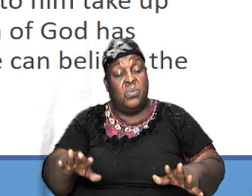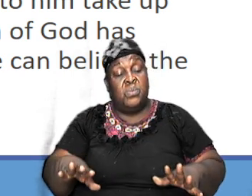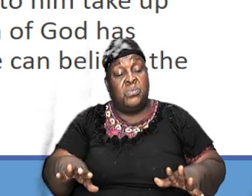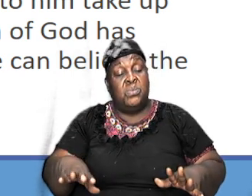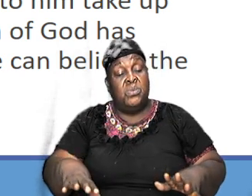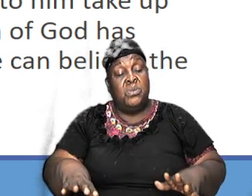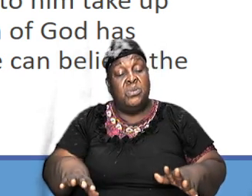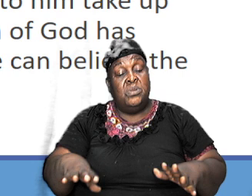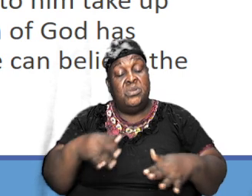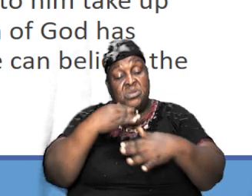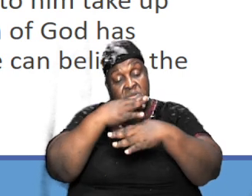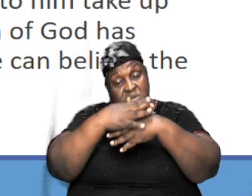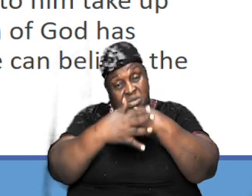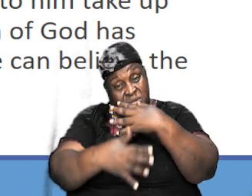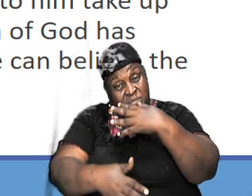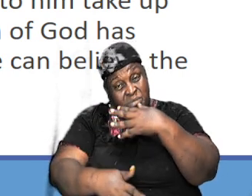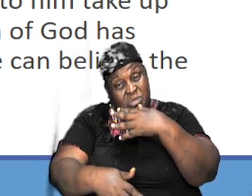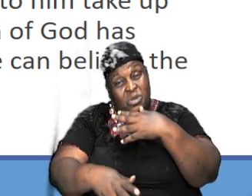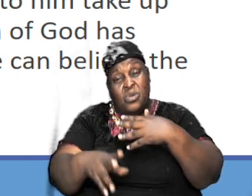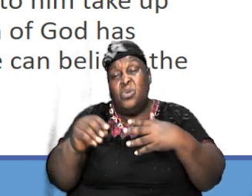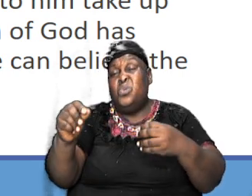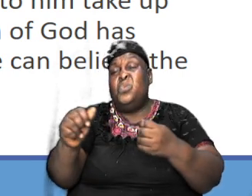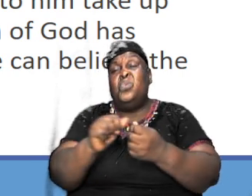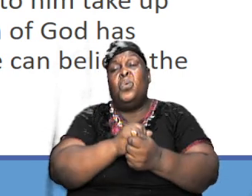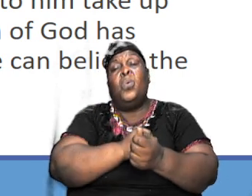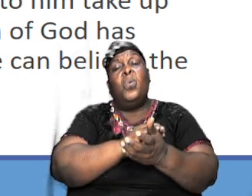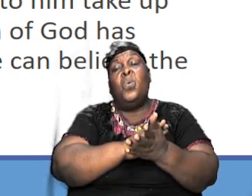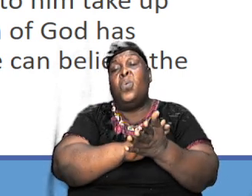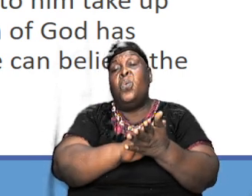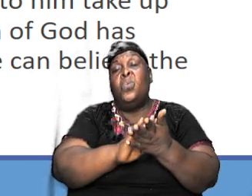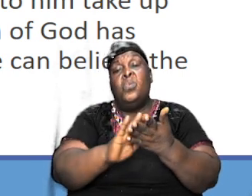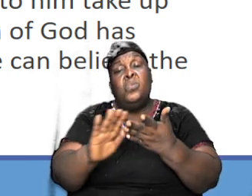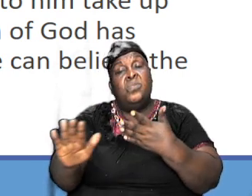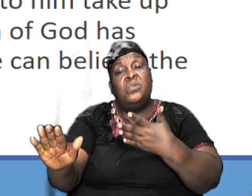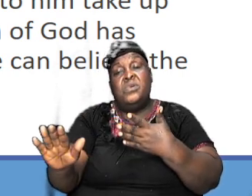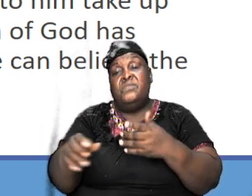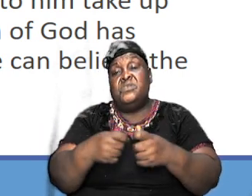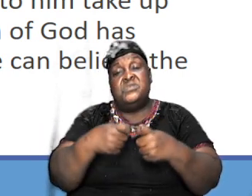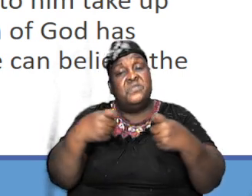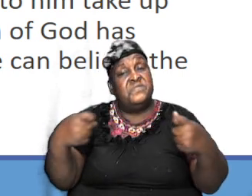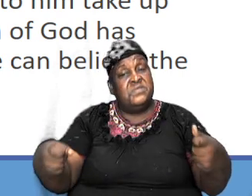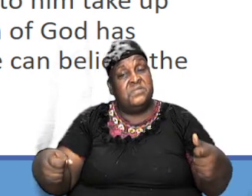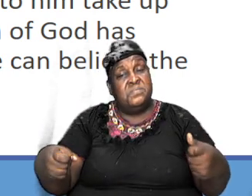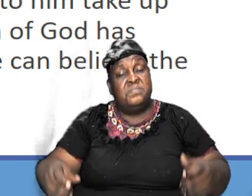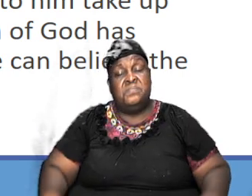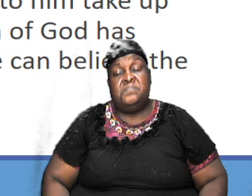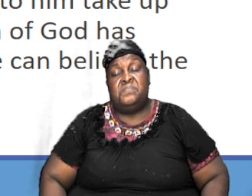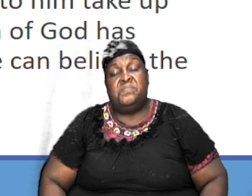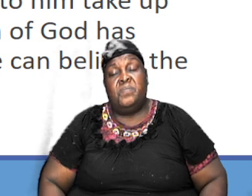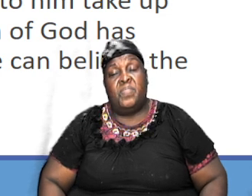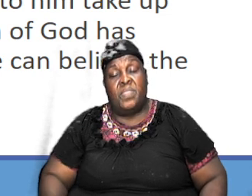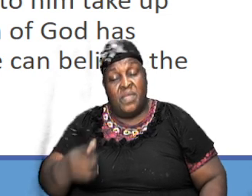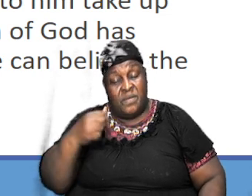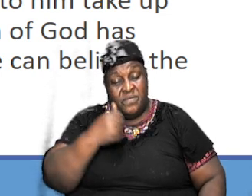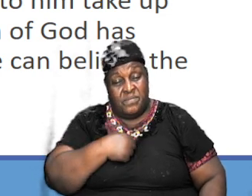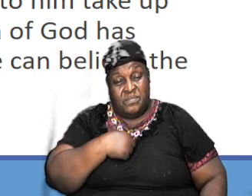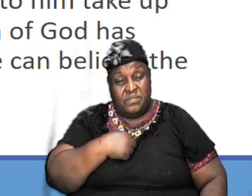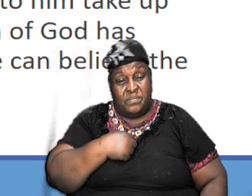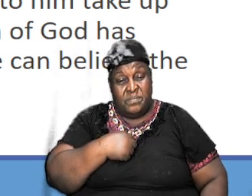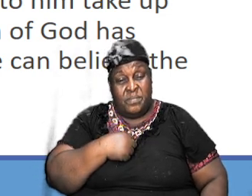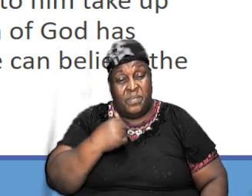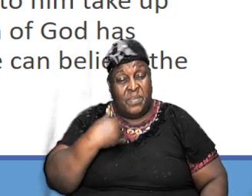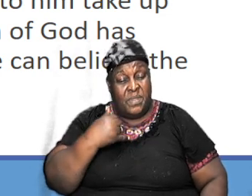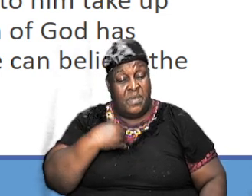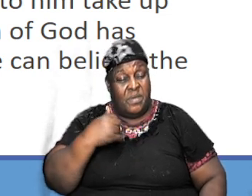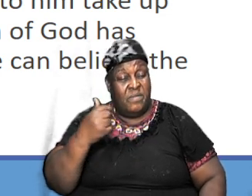of, without the shedding of blood, there is no remission of sin. So for me, if I was